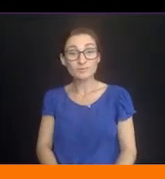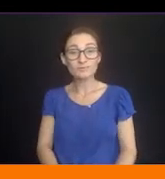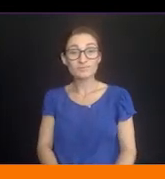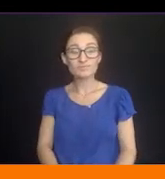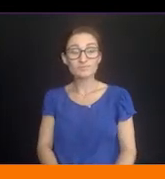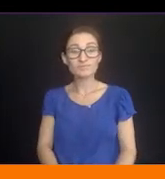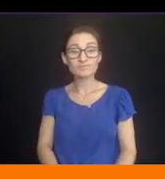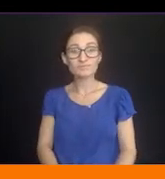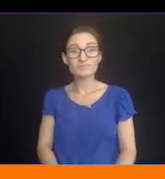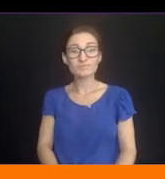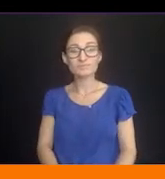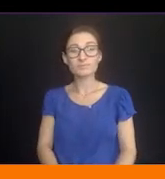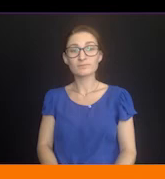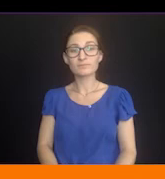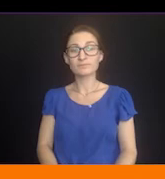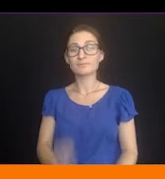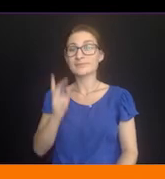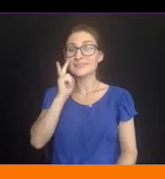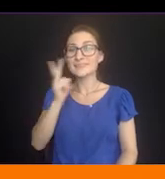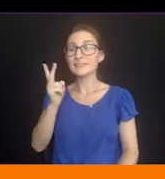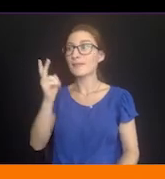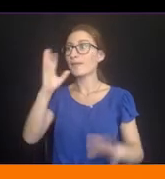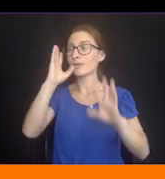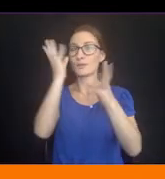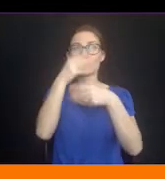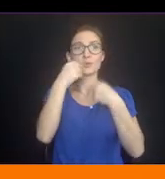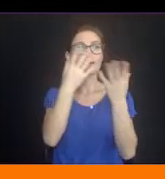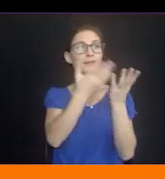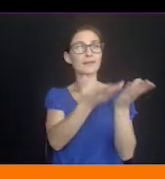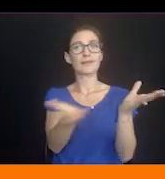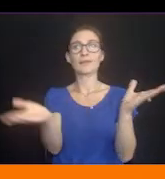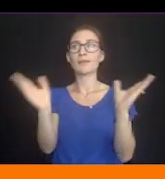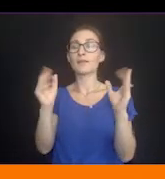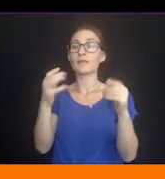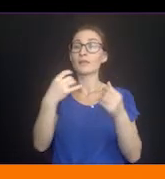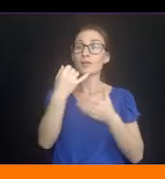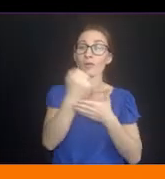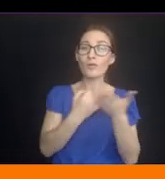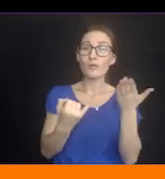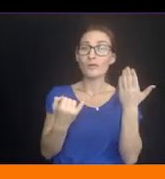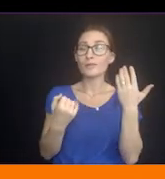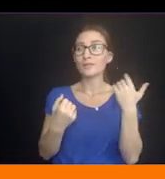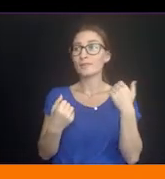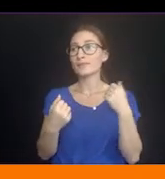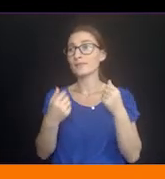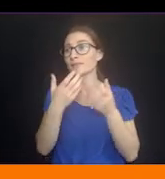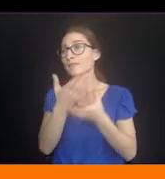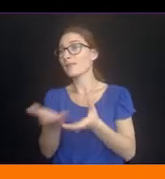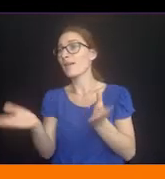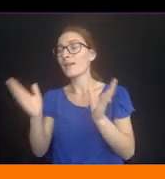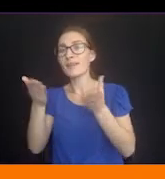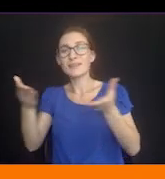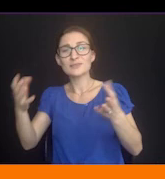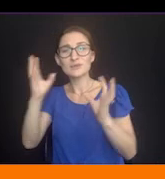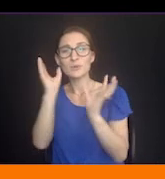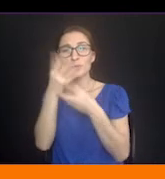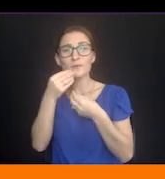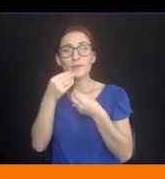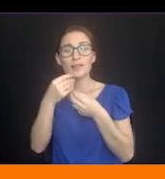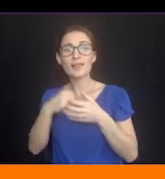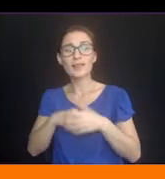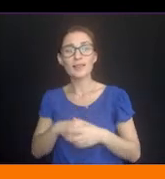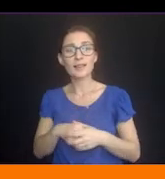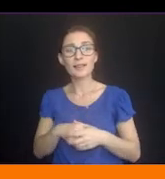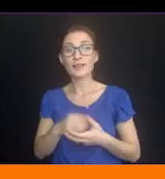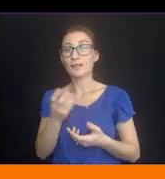reciting what you're grateful for kind of just makes the moment kind of pop and come alive. Seeing beauty and